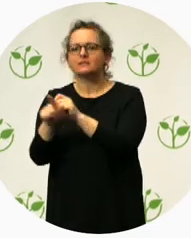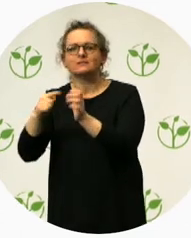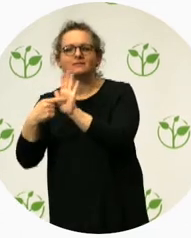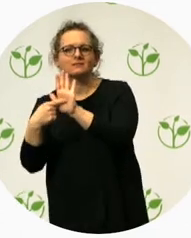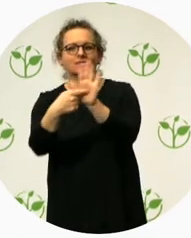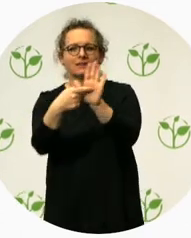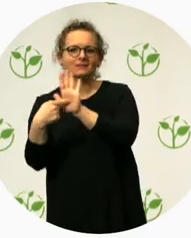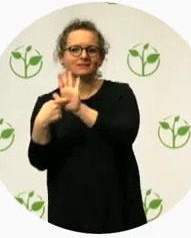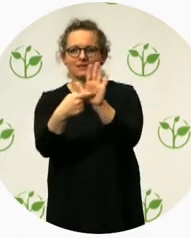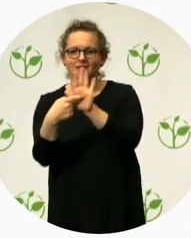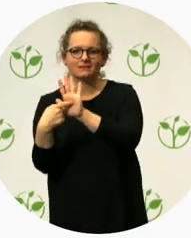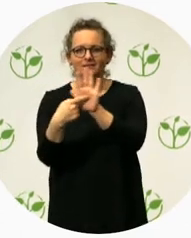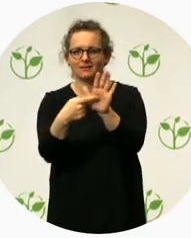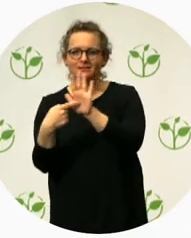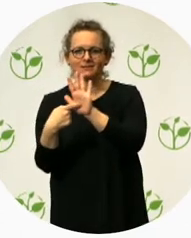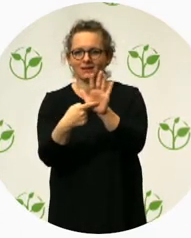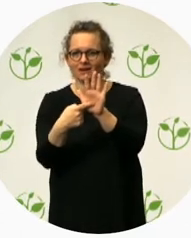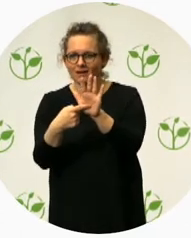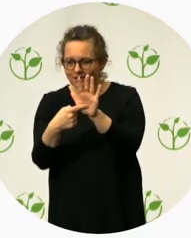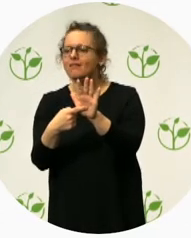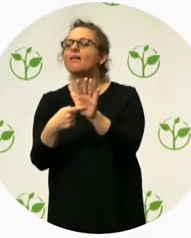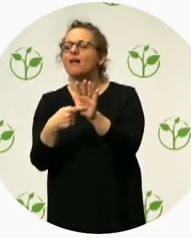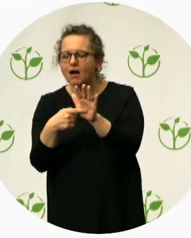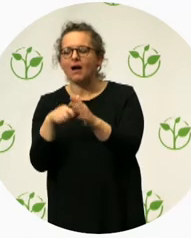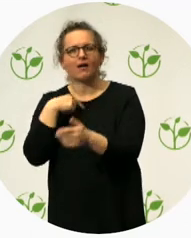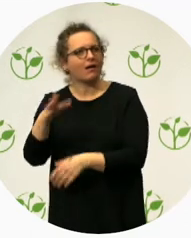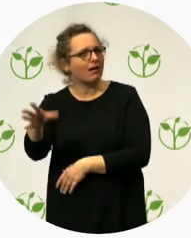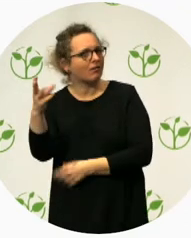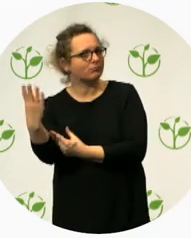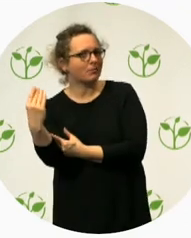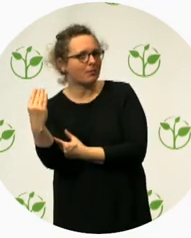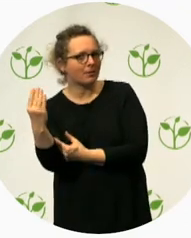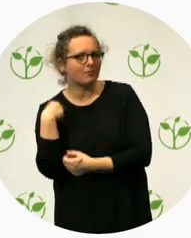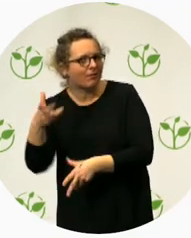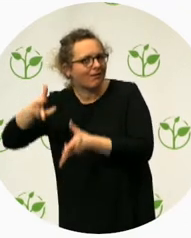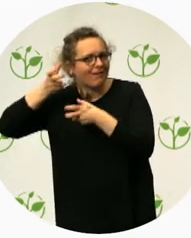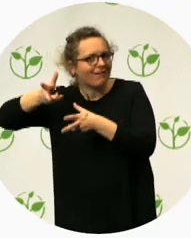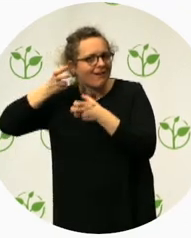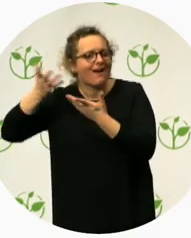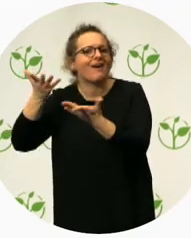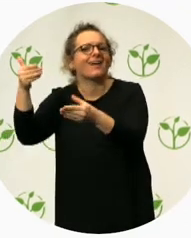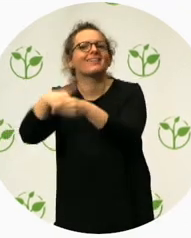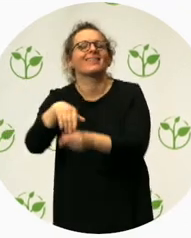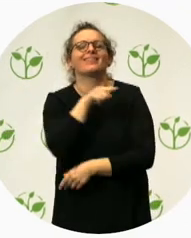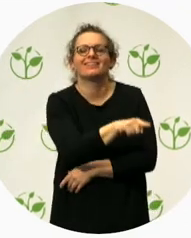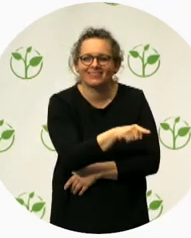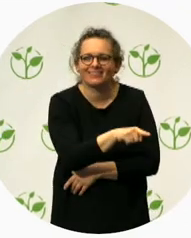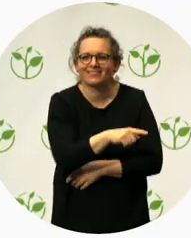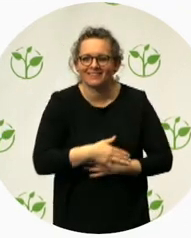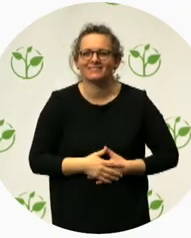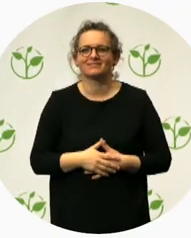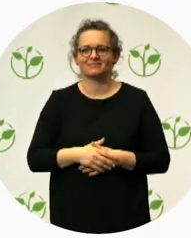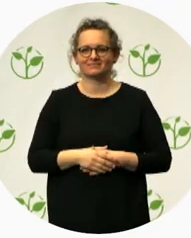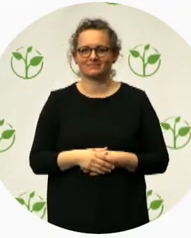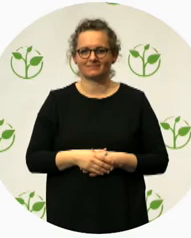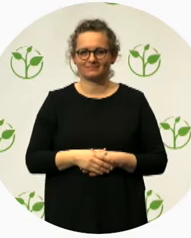out. Now this is really interesting. I could take an image of Chris, and Seeing